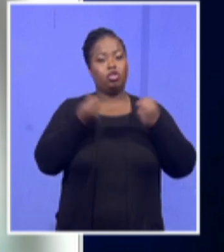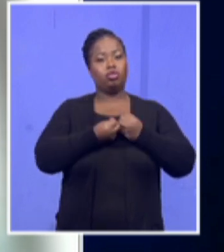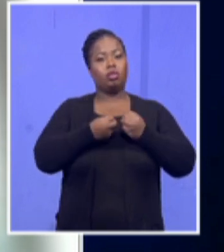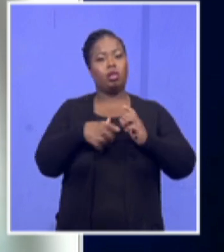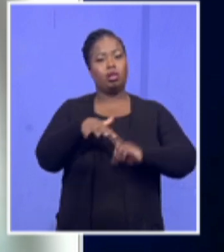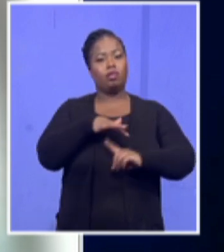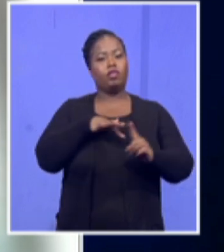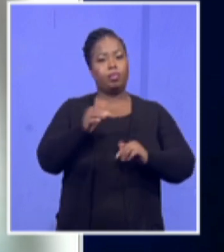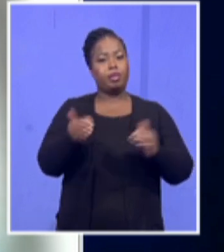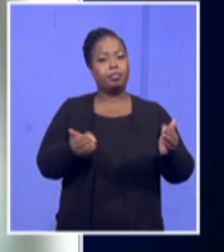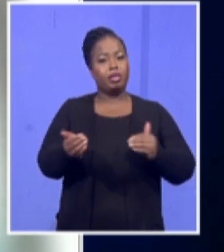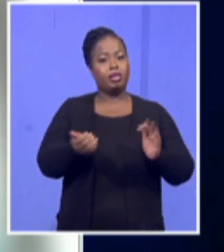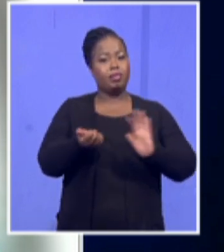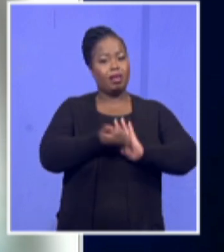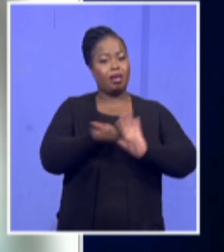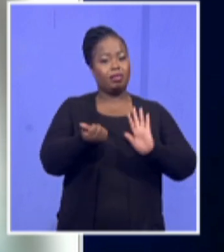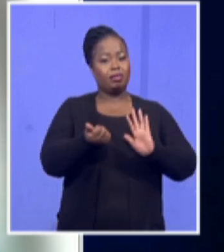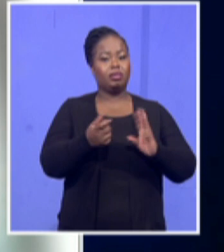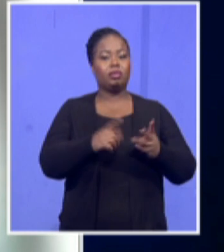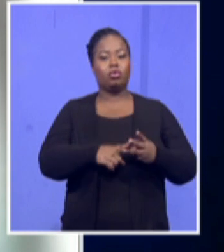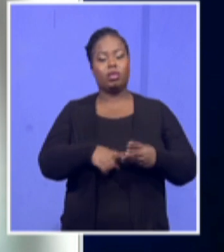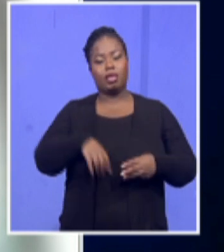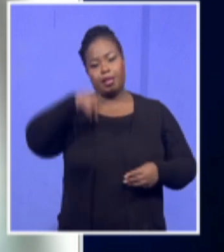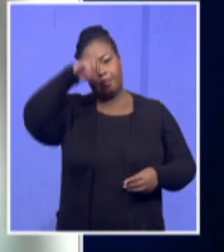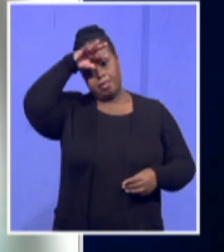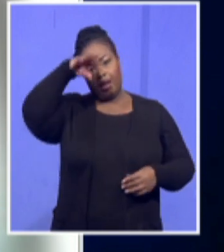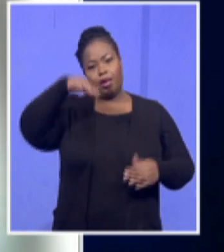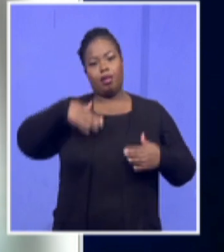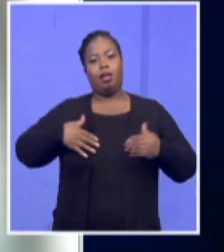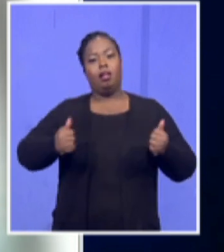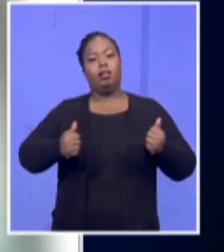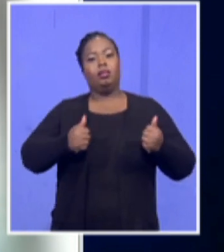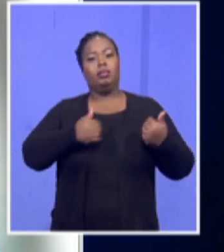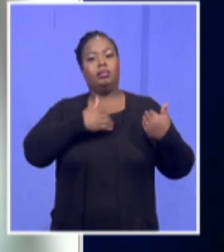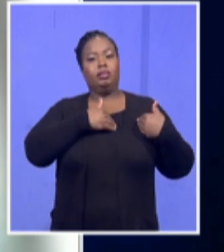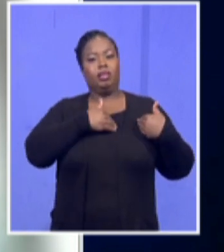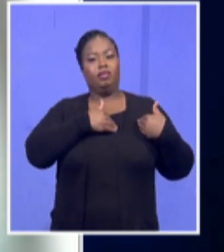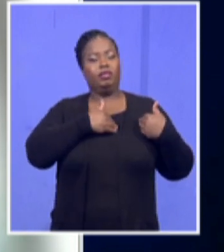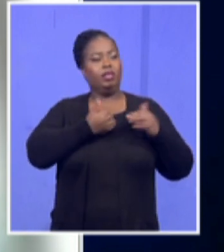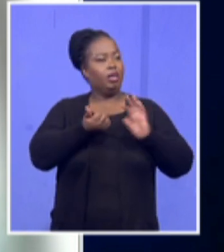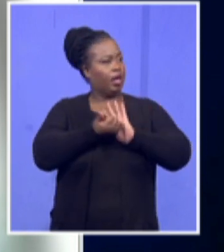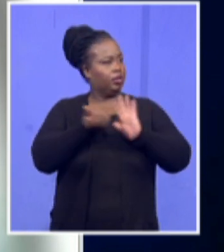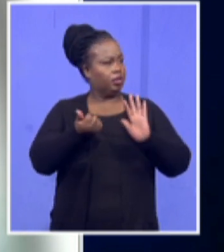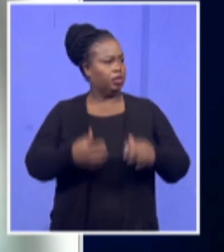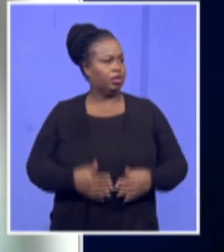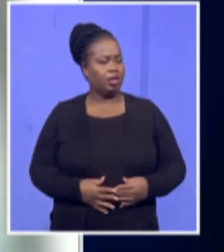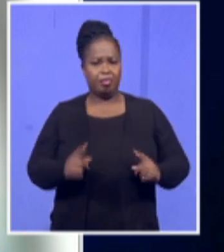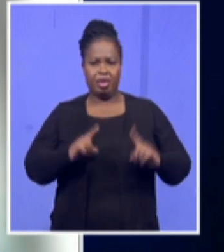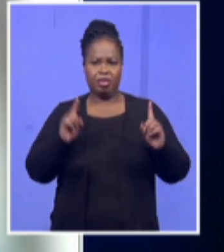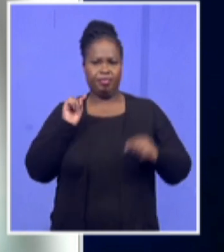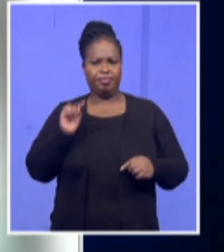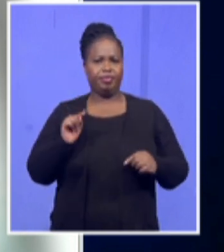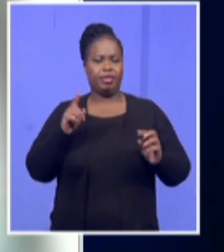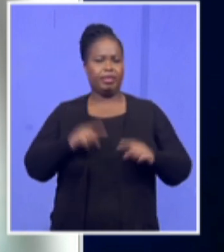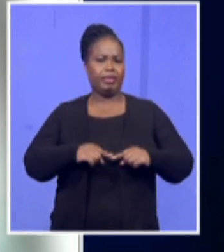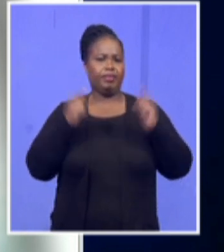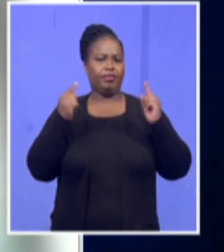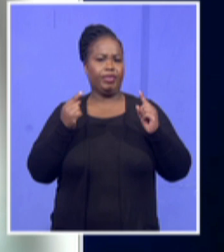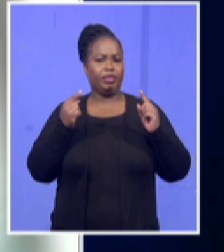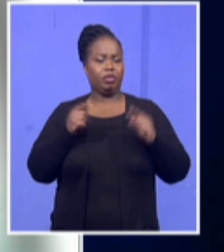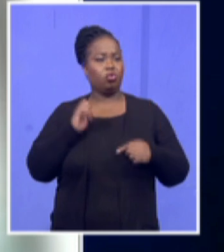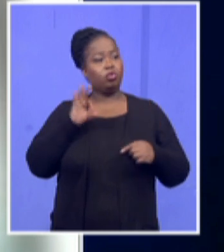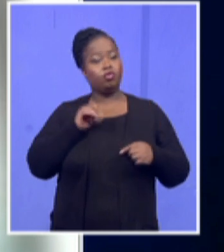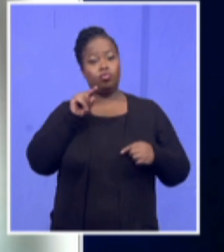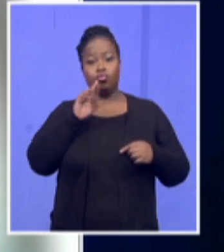Act, the Mine Health and Safety Act to guide you. But it is an entirely different scenario when you're